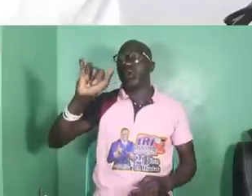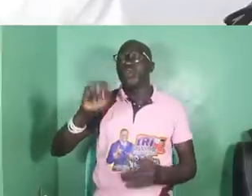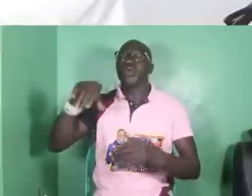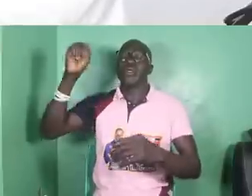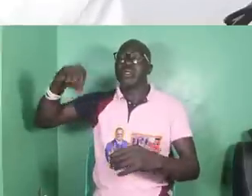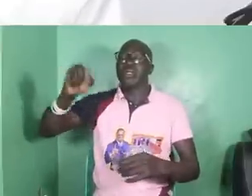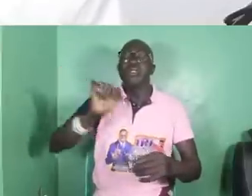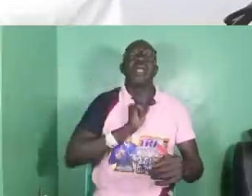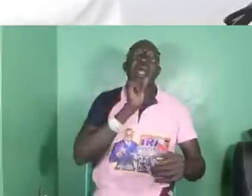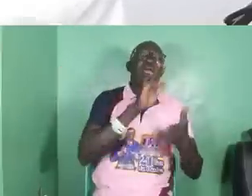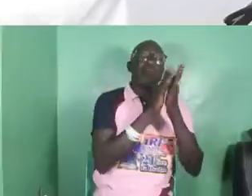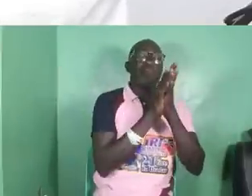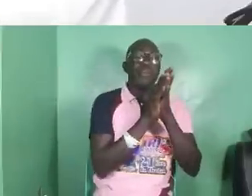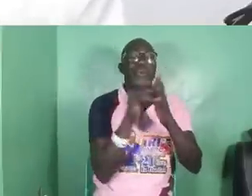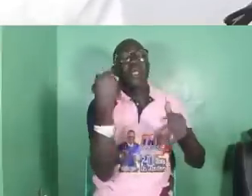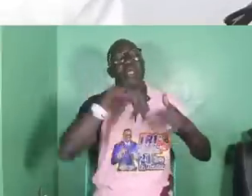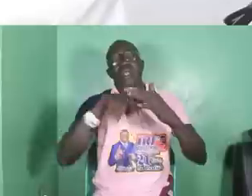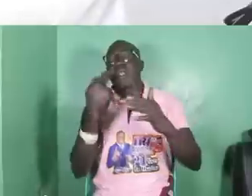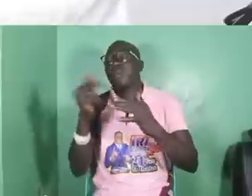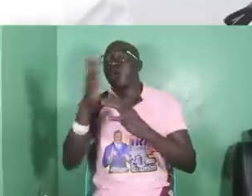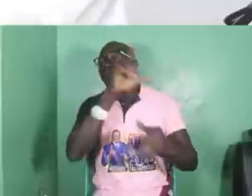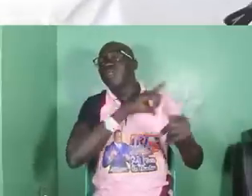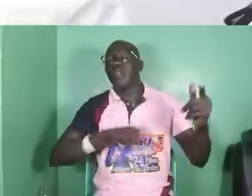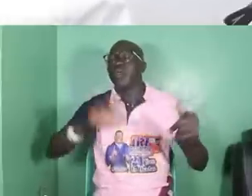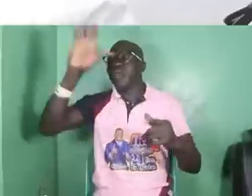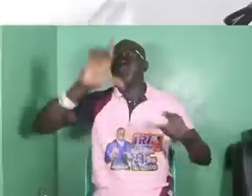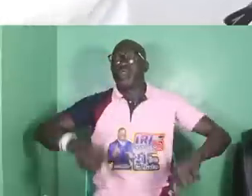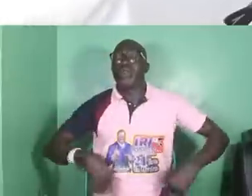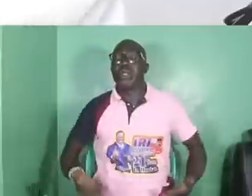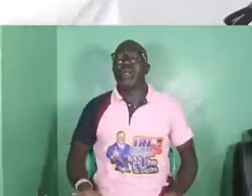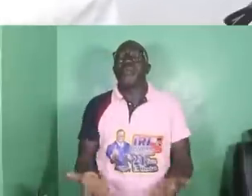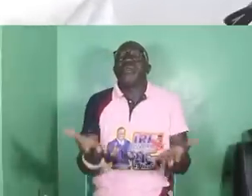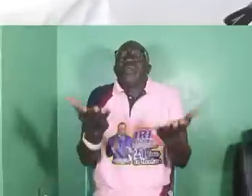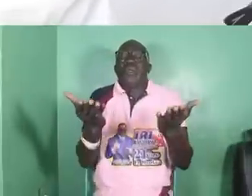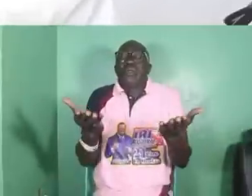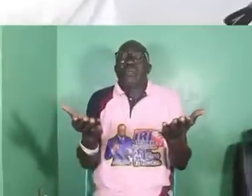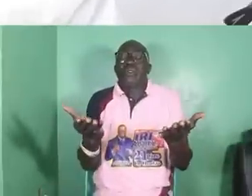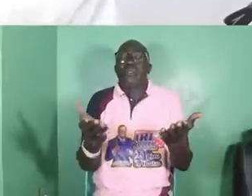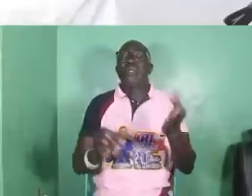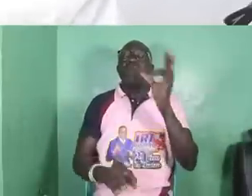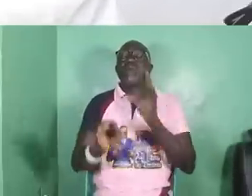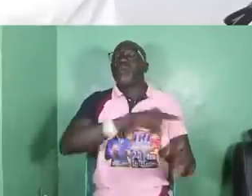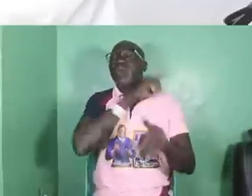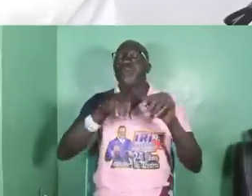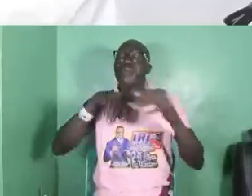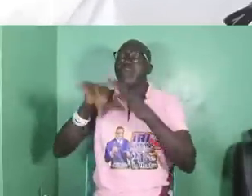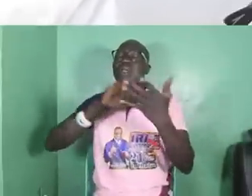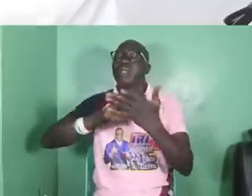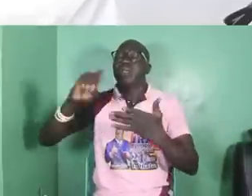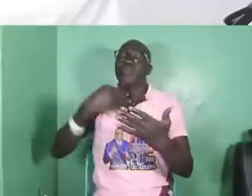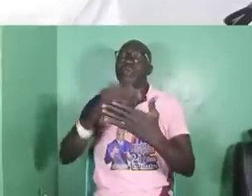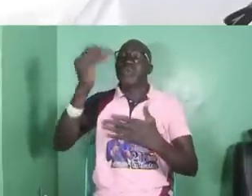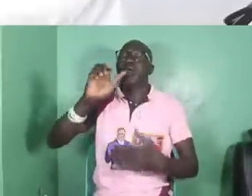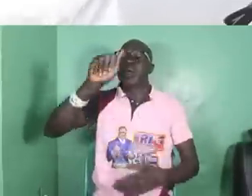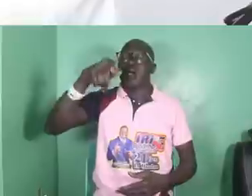So, all of you, who collect the soul, and as you know, yes, I pray. In the name of Jesus. Amen. Oba di ose to nbo. Next week.